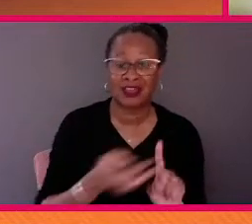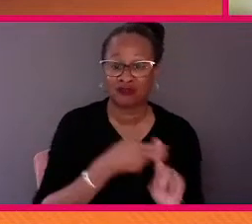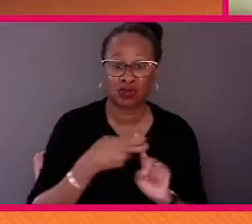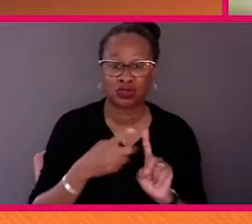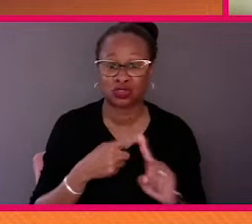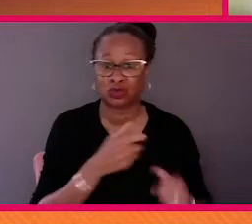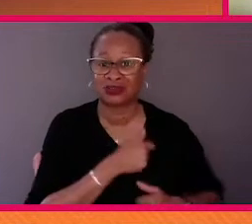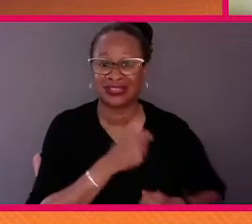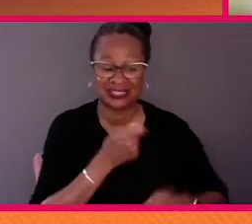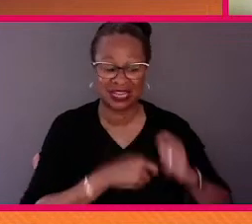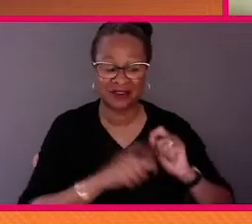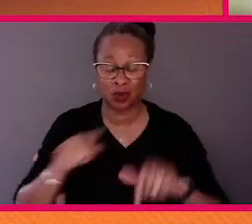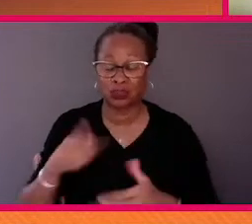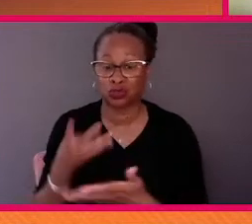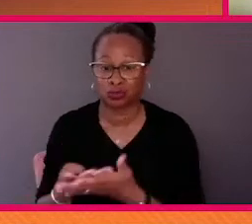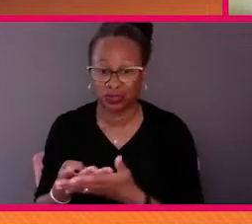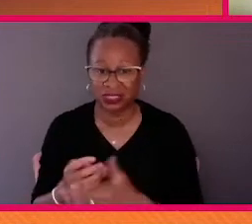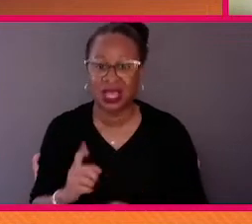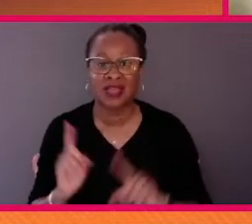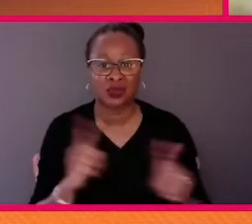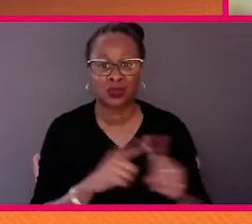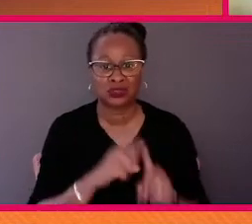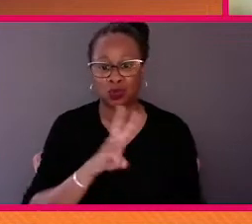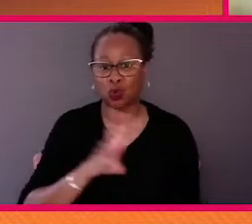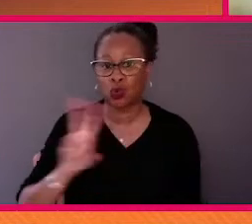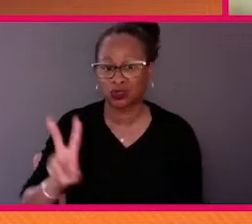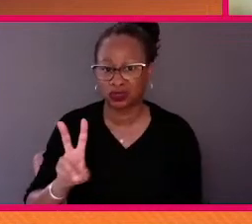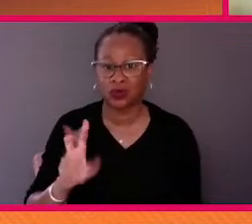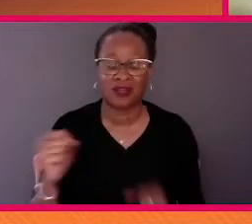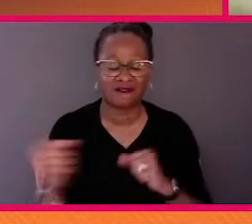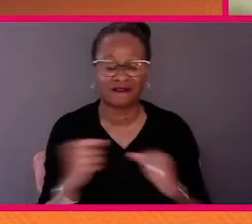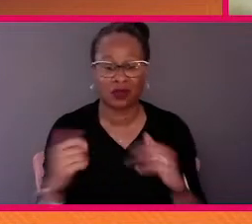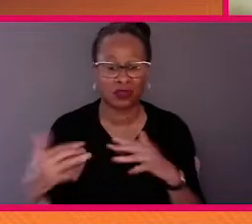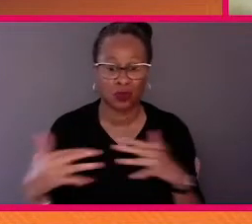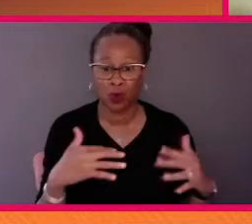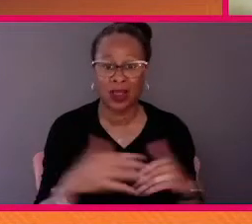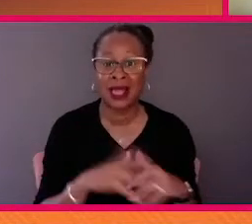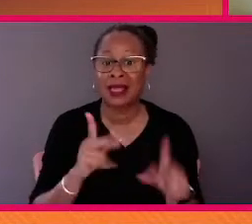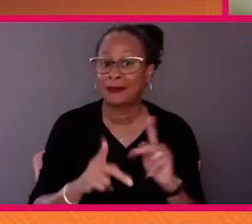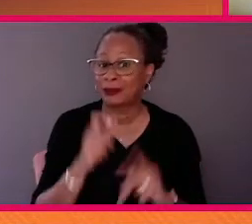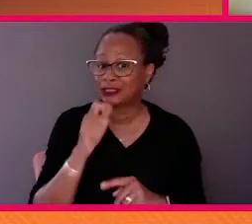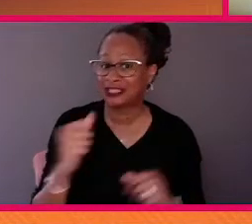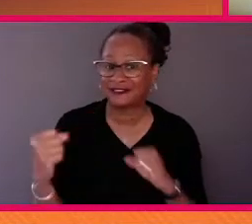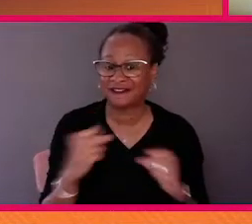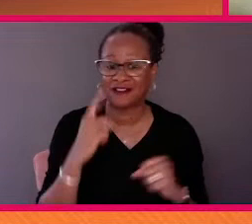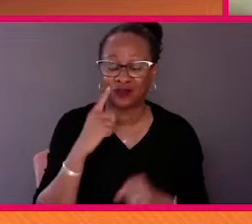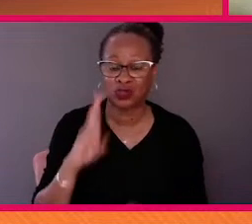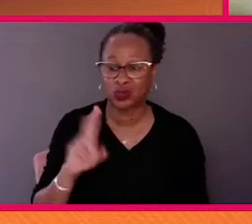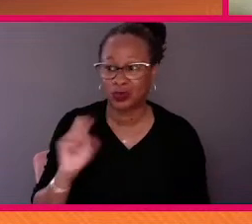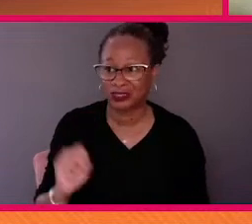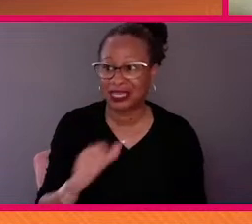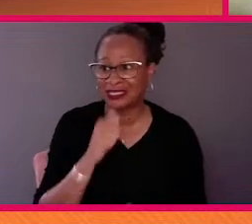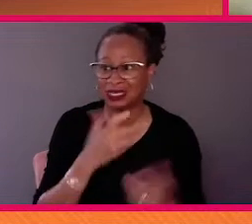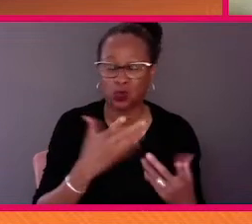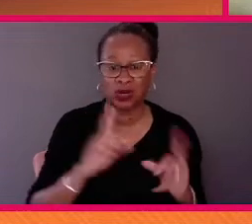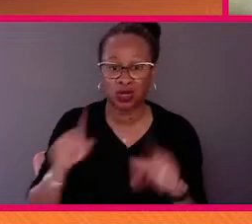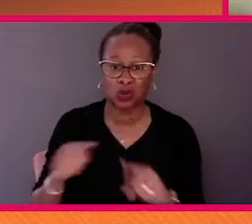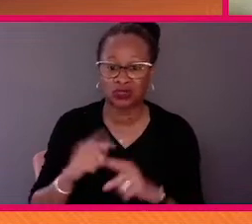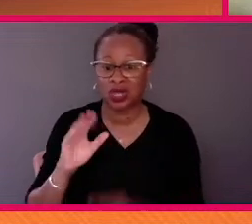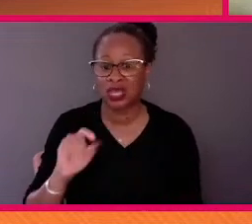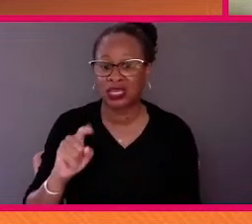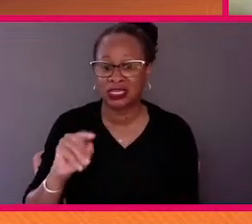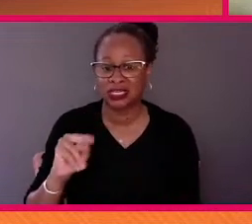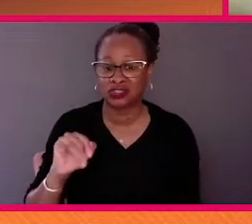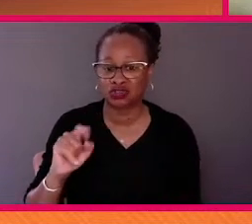They went to World War II and fought in the war. The people that didn't fight for the US Army and didn't want to go to the internment camps were literally sent